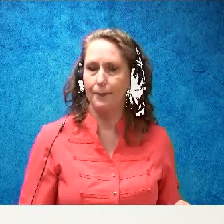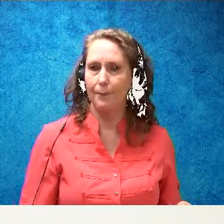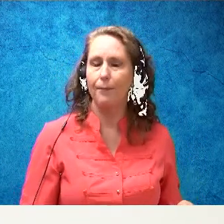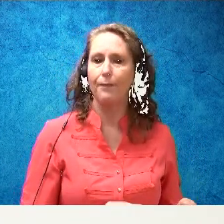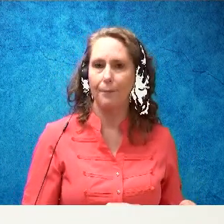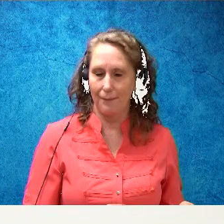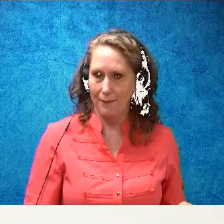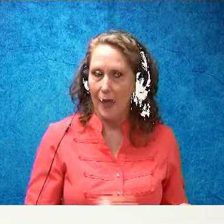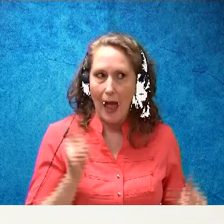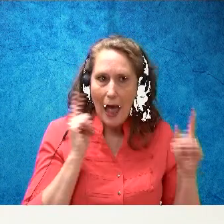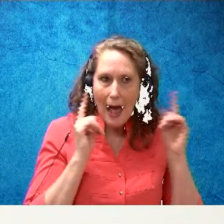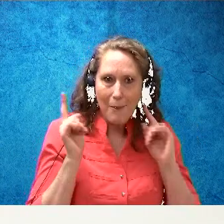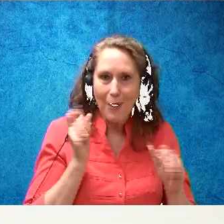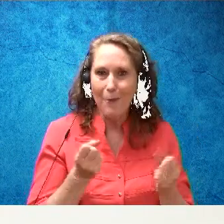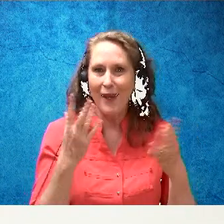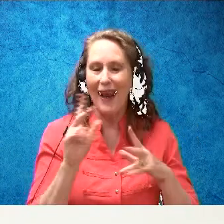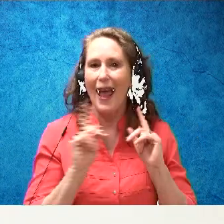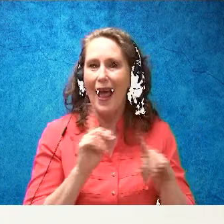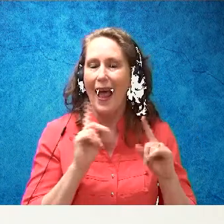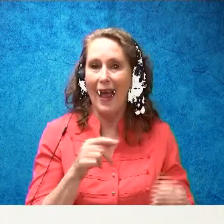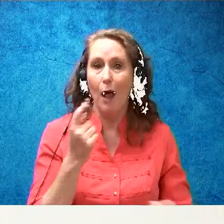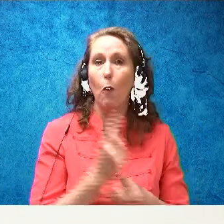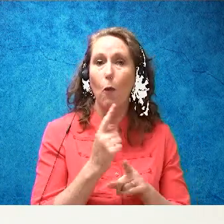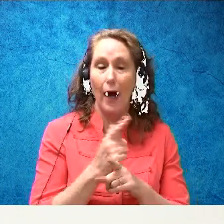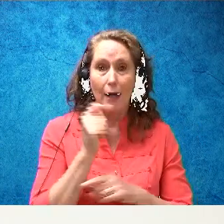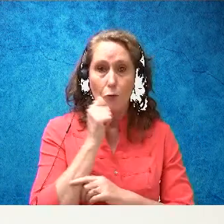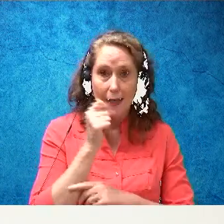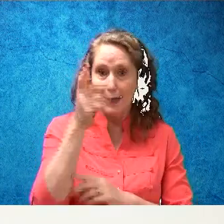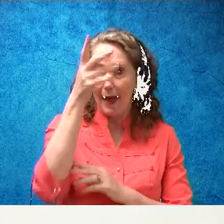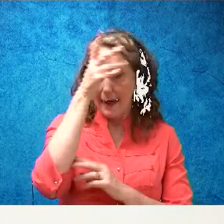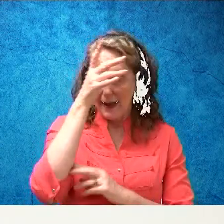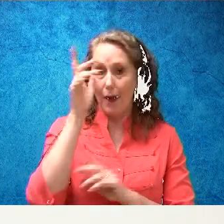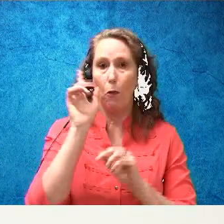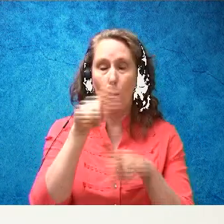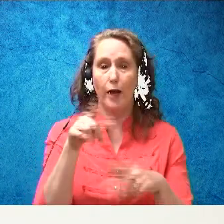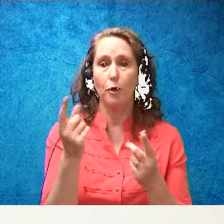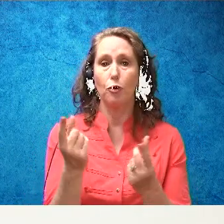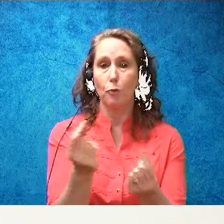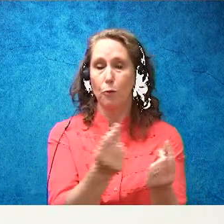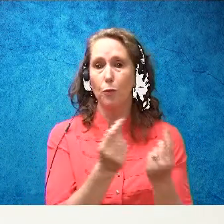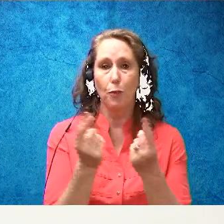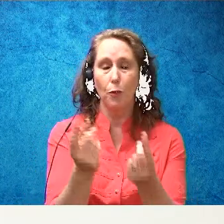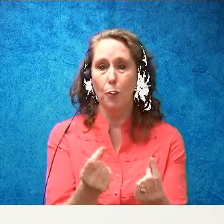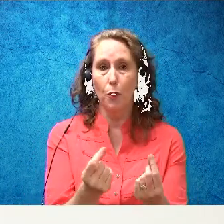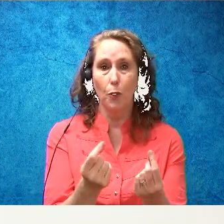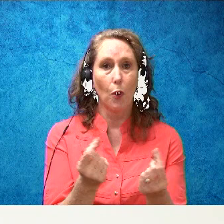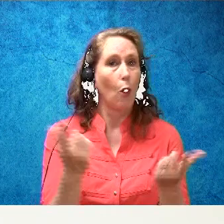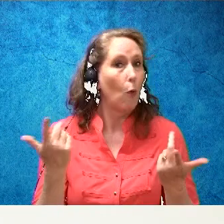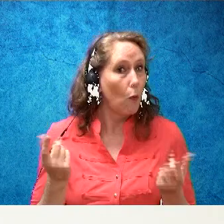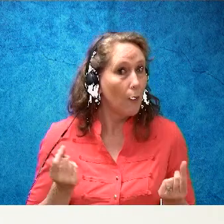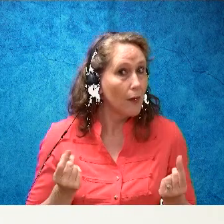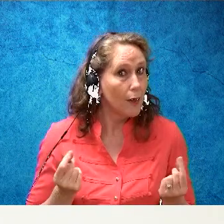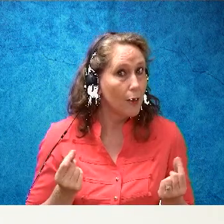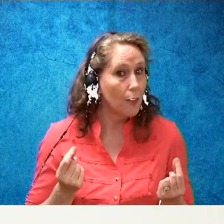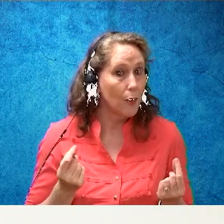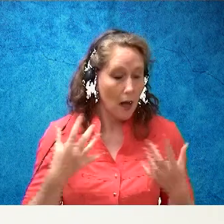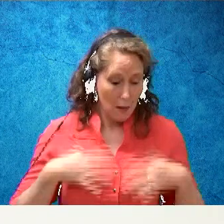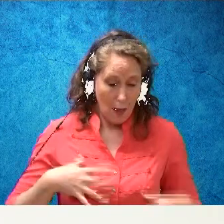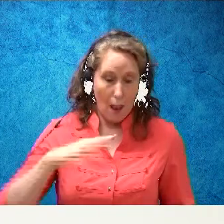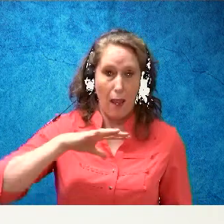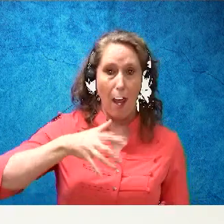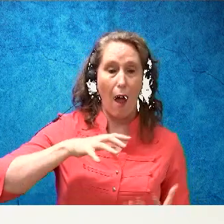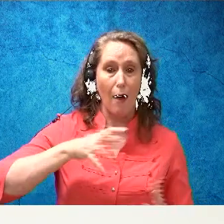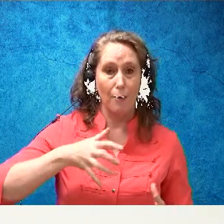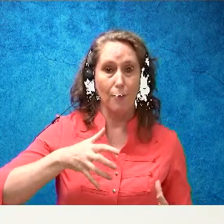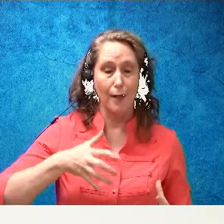Hearing lots of answers. Yes. Okay, so Trixie and her dad went on an errand. They were taking their laundry